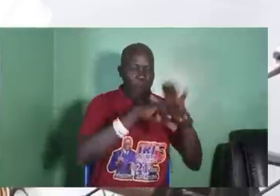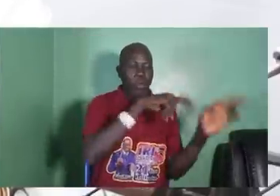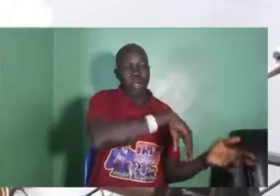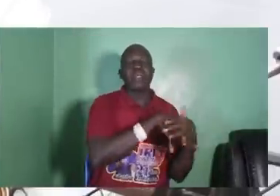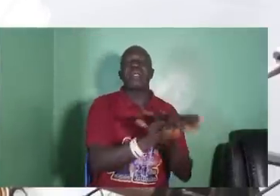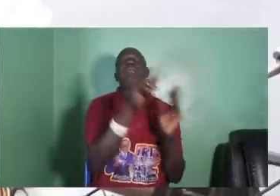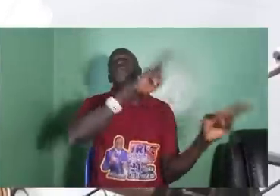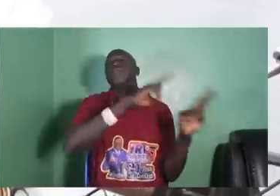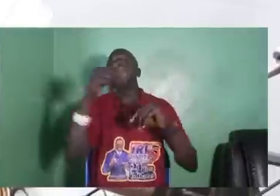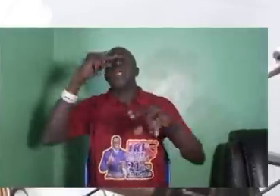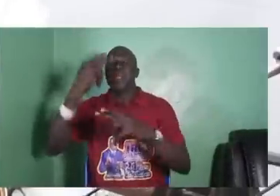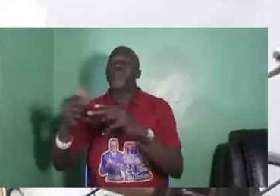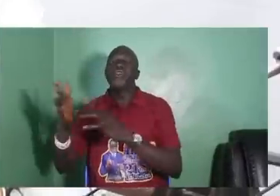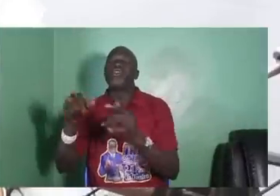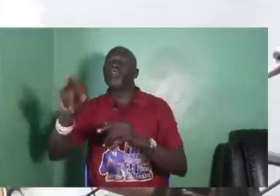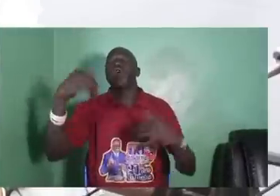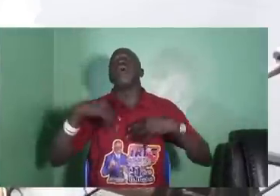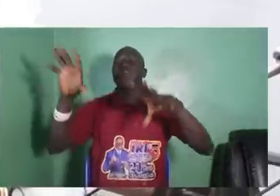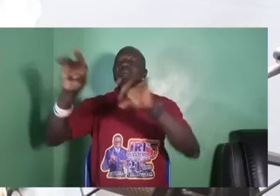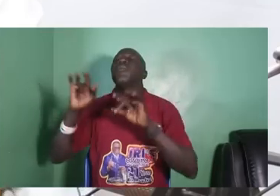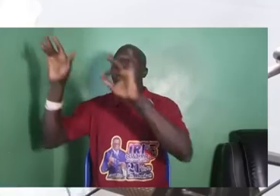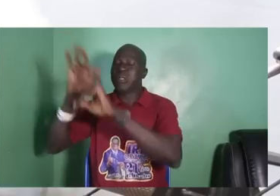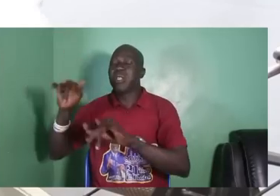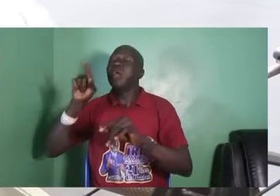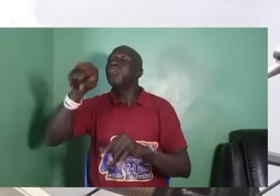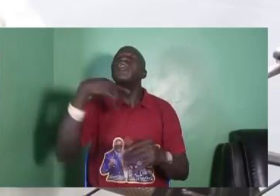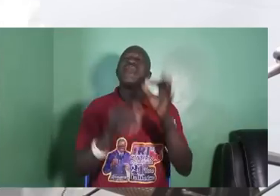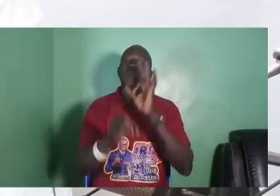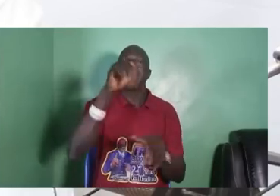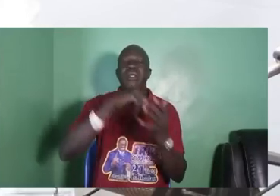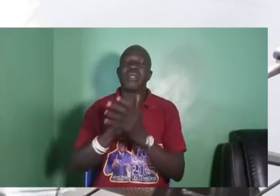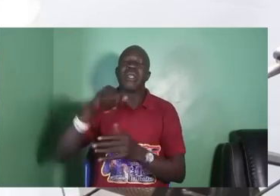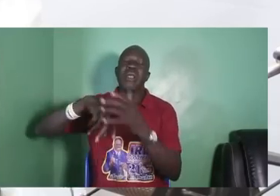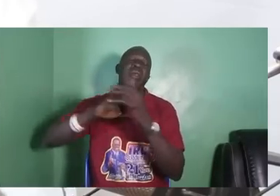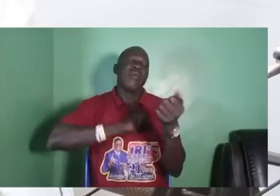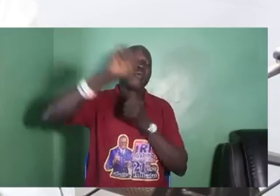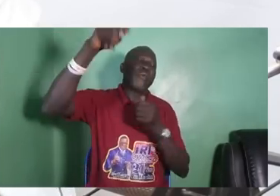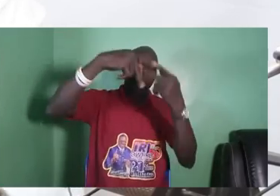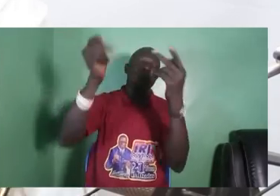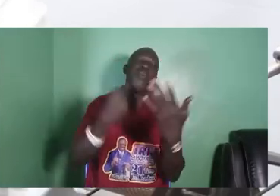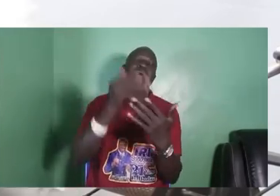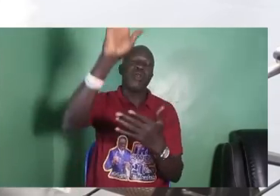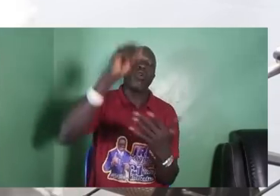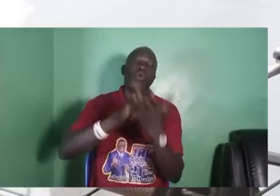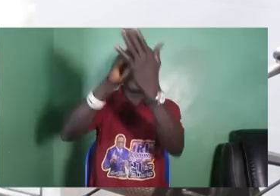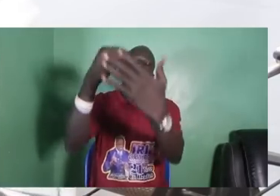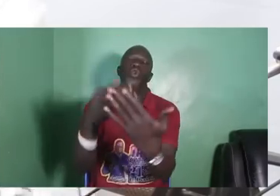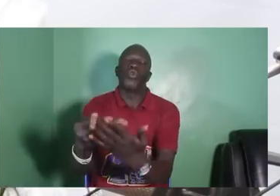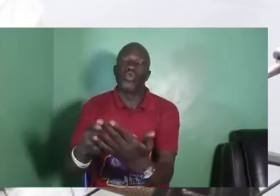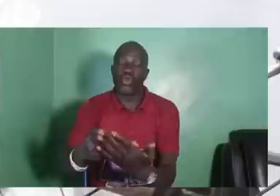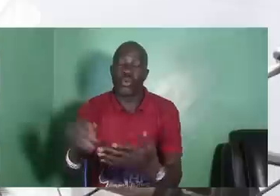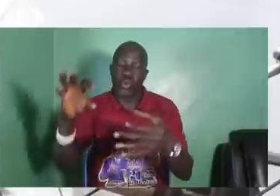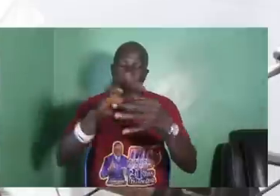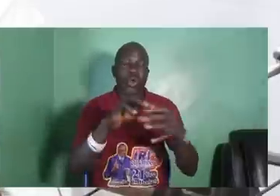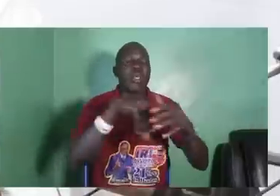the video, in the name of Jesus, wari anuba, amen, iwo to ba wa loke, you die for, there are set here, by your own soul, padi, we will